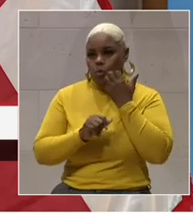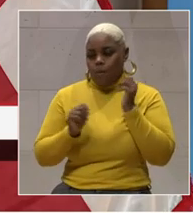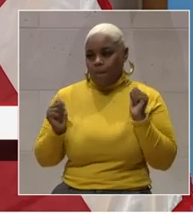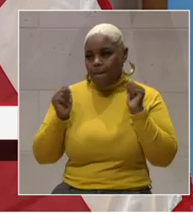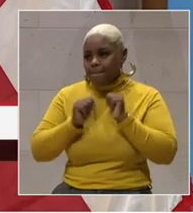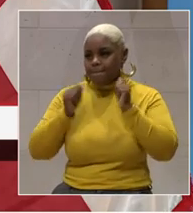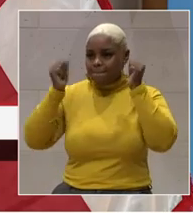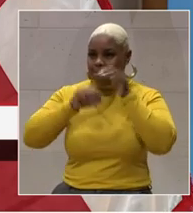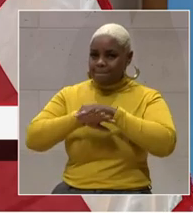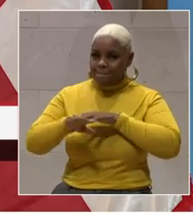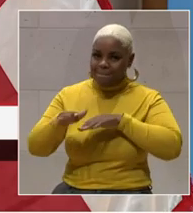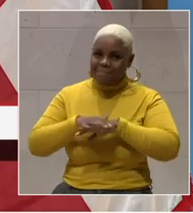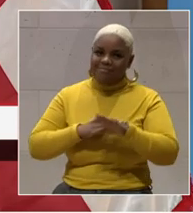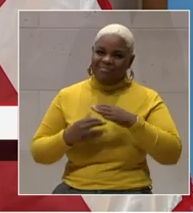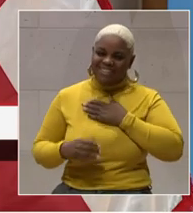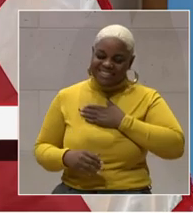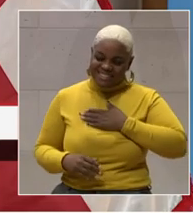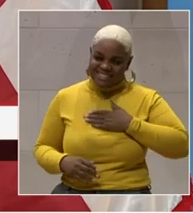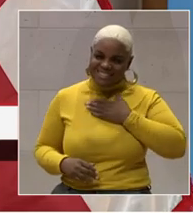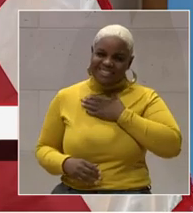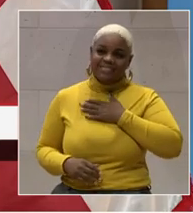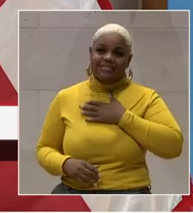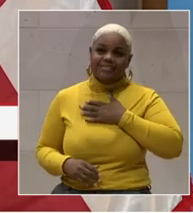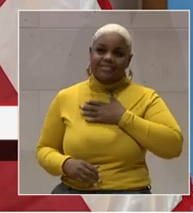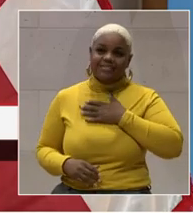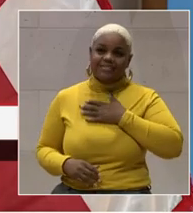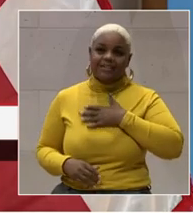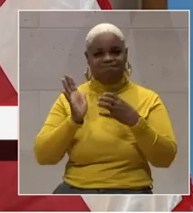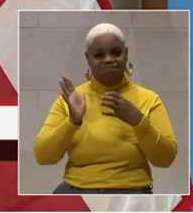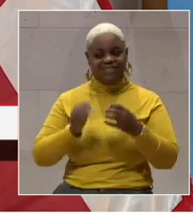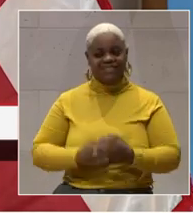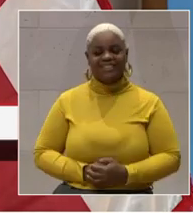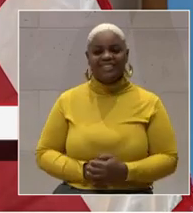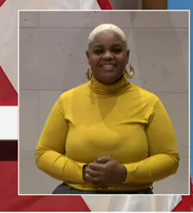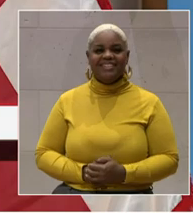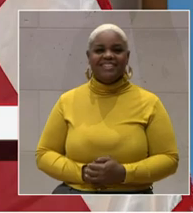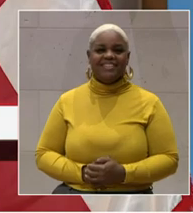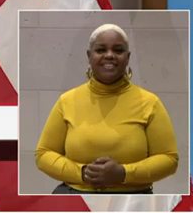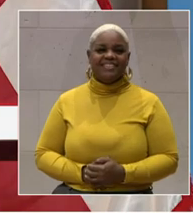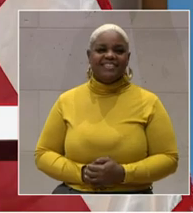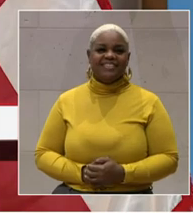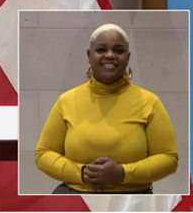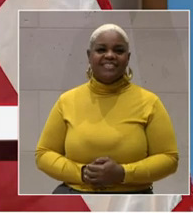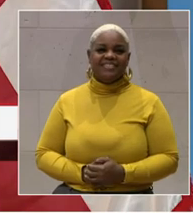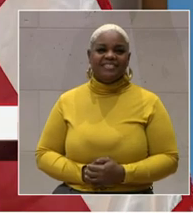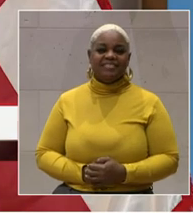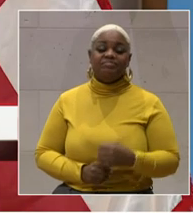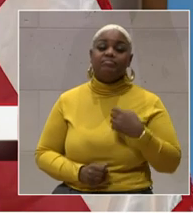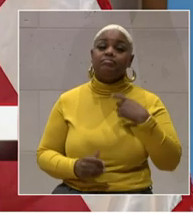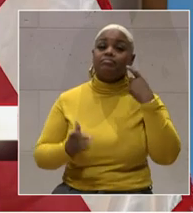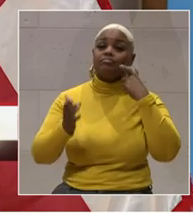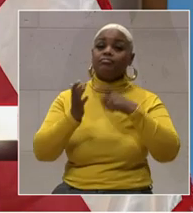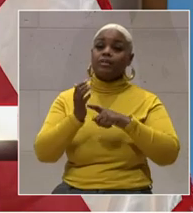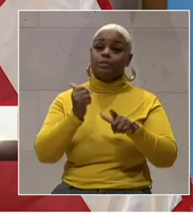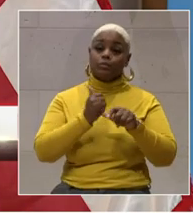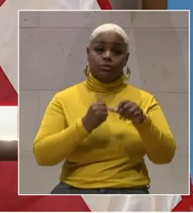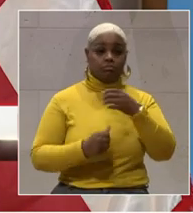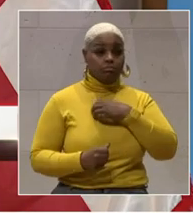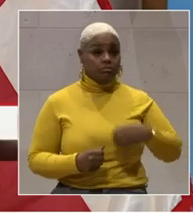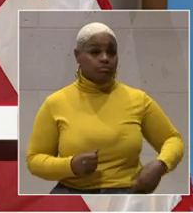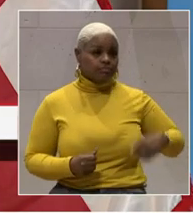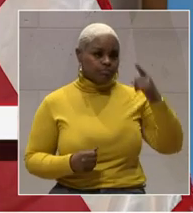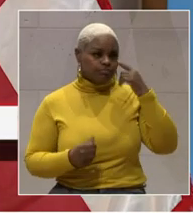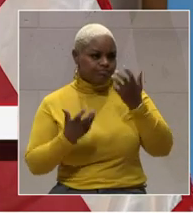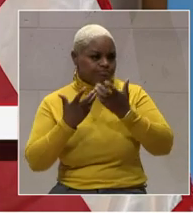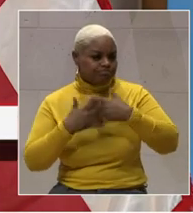they can pull together. I also want to recognize Deputy Mayor Nina Albert, who's the Deputy Mayor for Planning and Economic Development